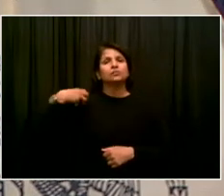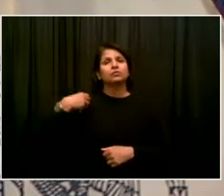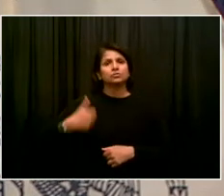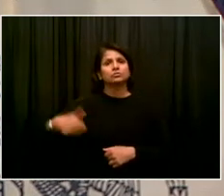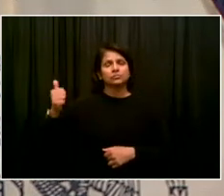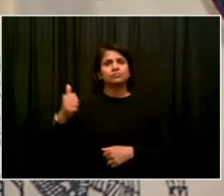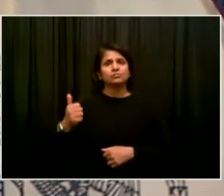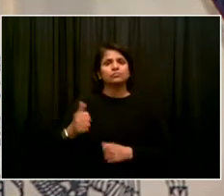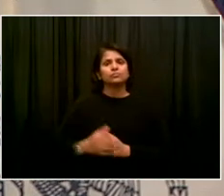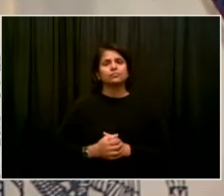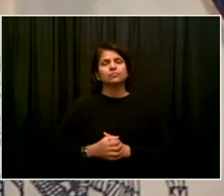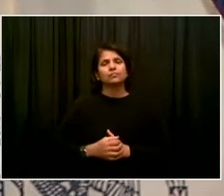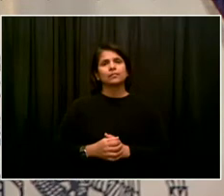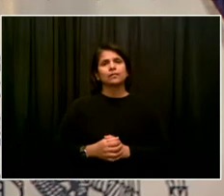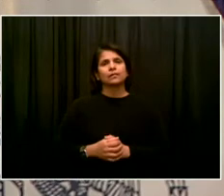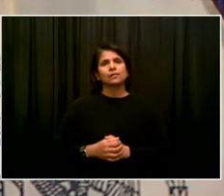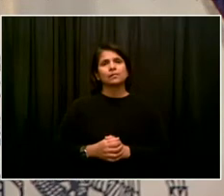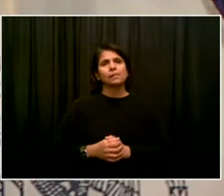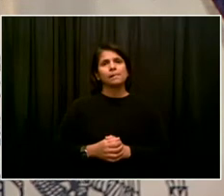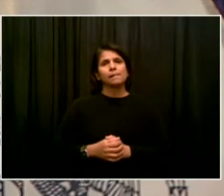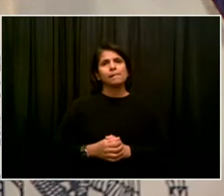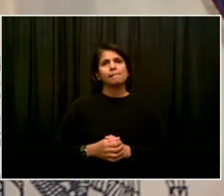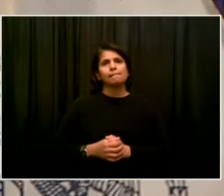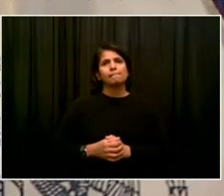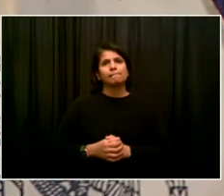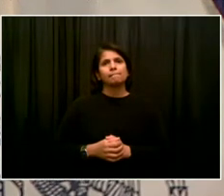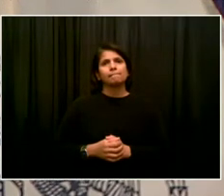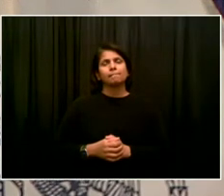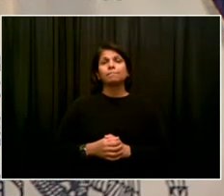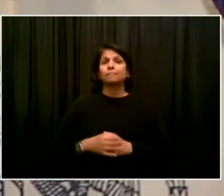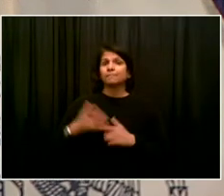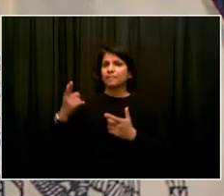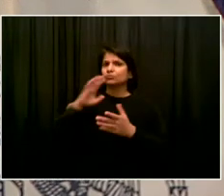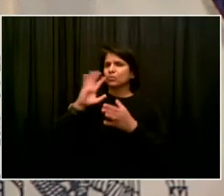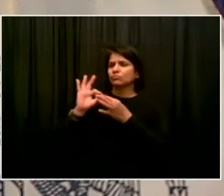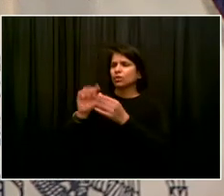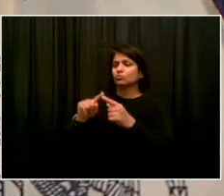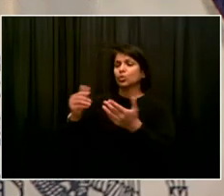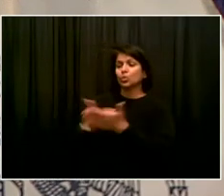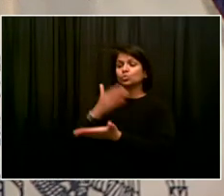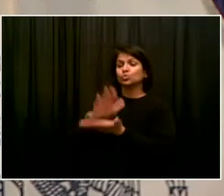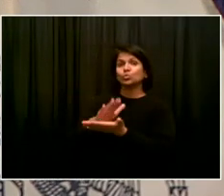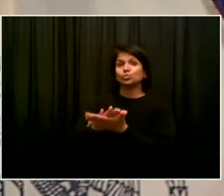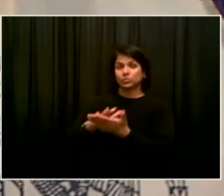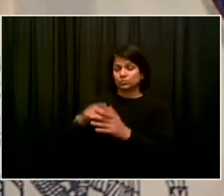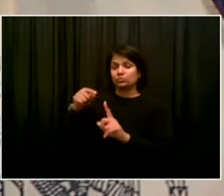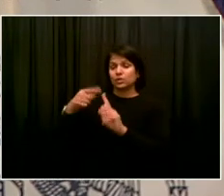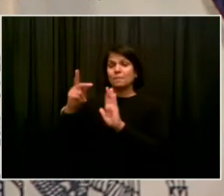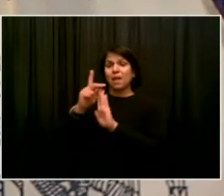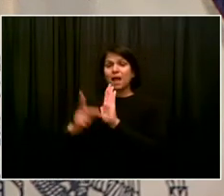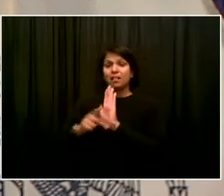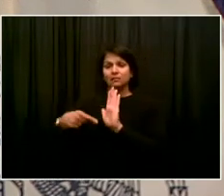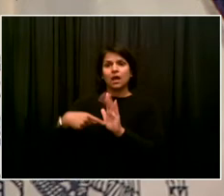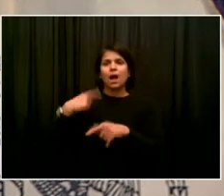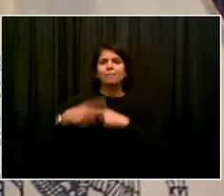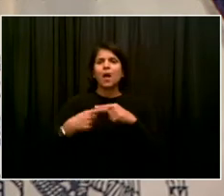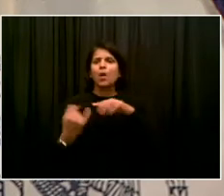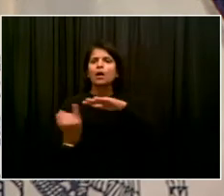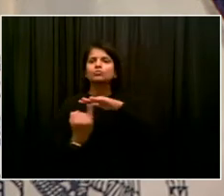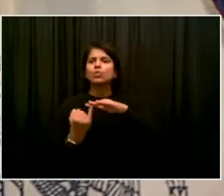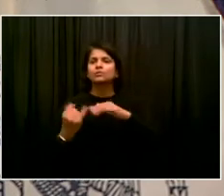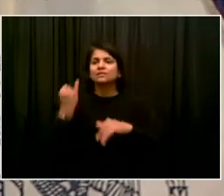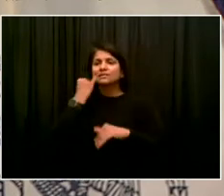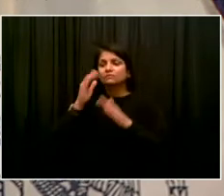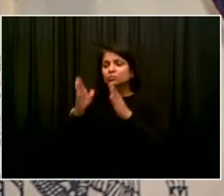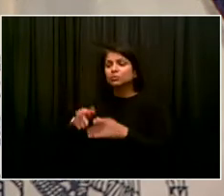the new school quarantine policy, driven by the long-term impact of larger system-wide shutdowns